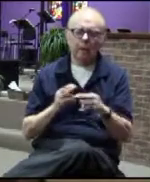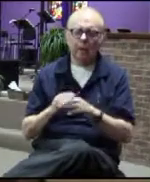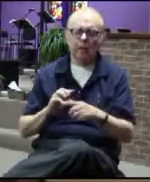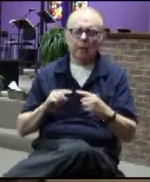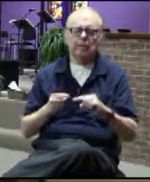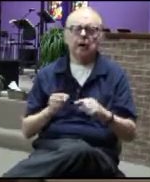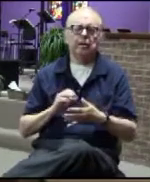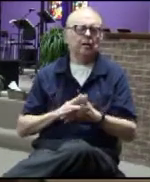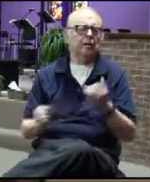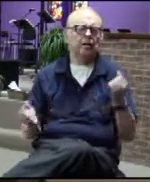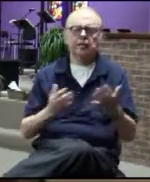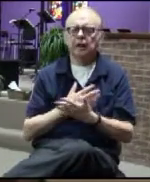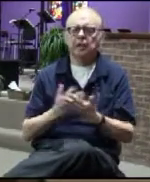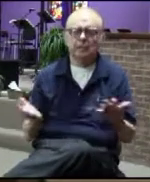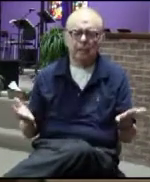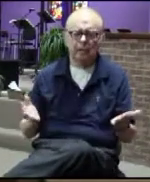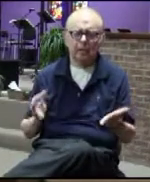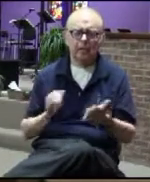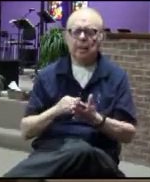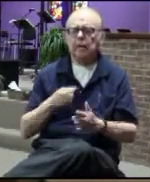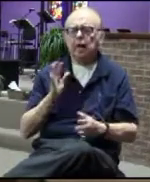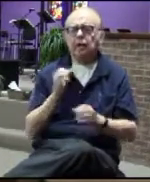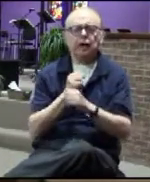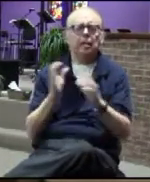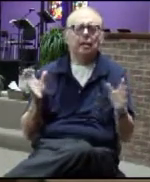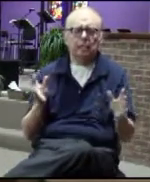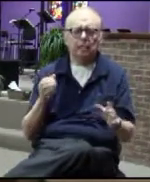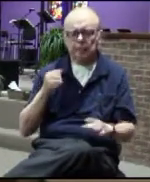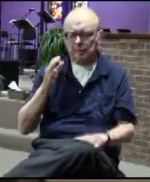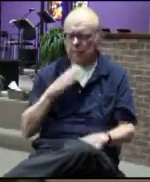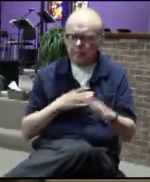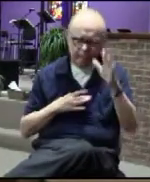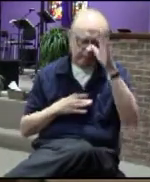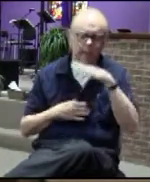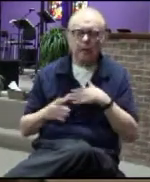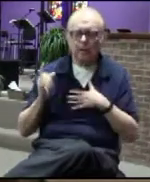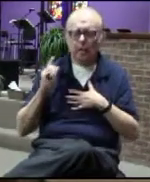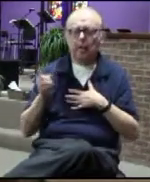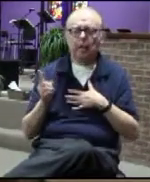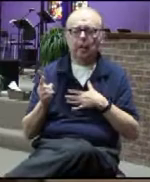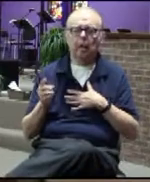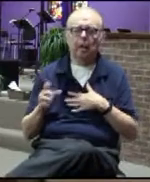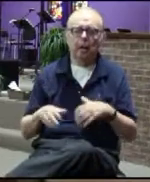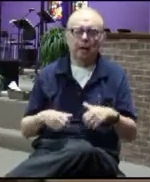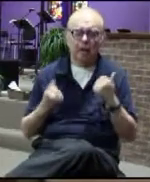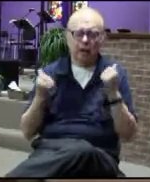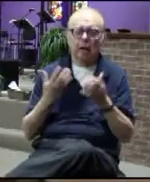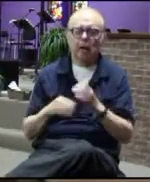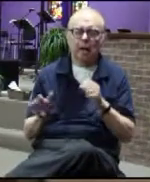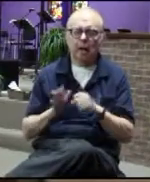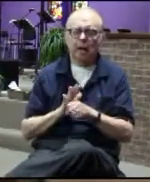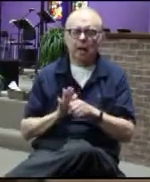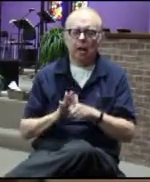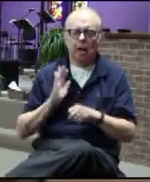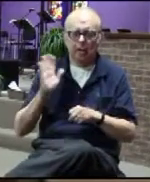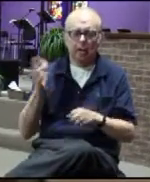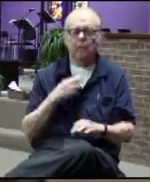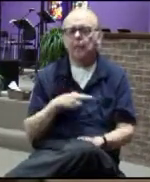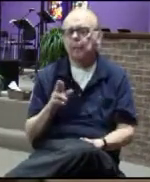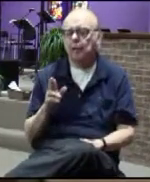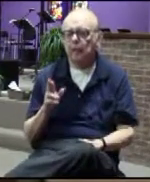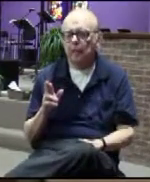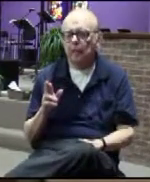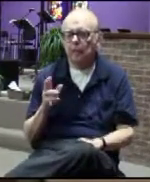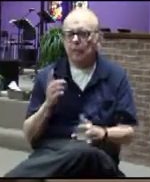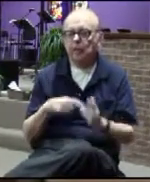and suffering and everything else that's God's imagination ladies and gentlemen and he is living out that fulfillment of his righteousness